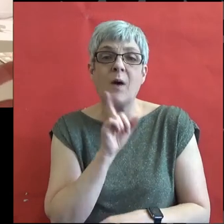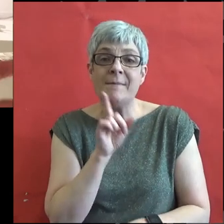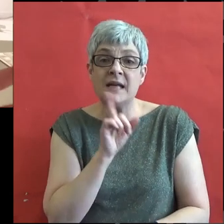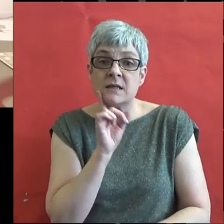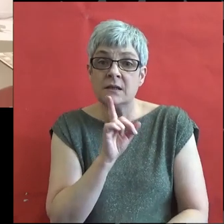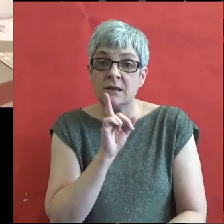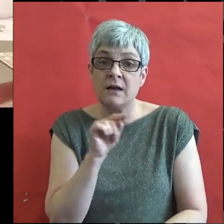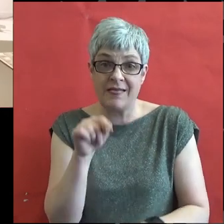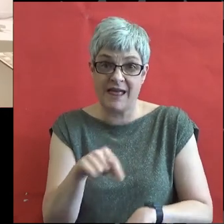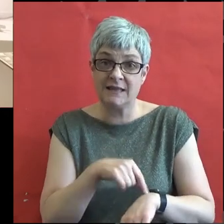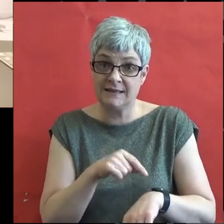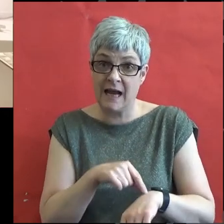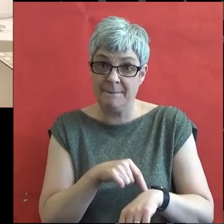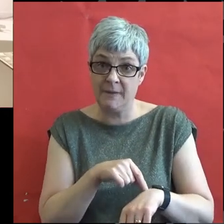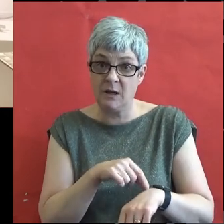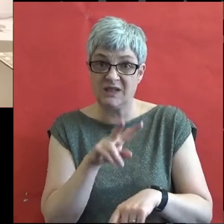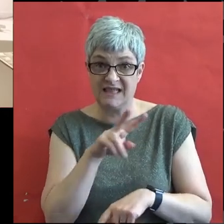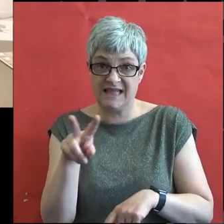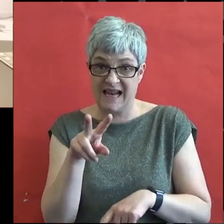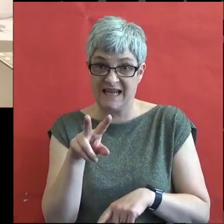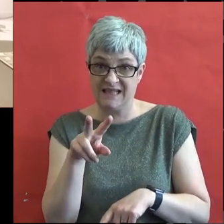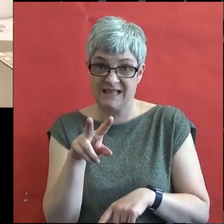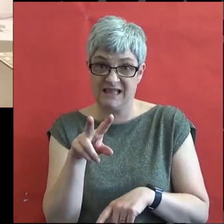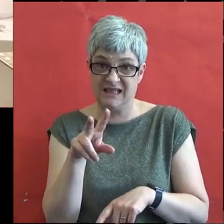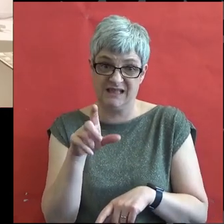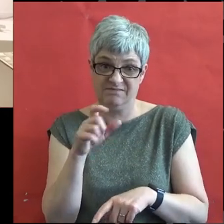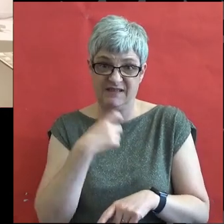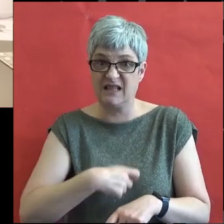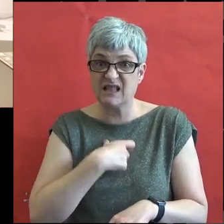that time were second-class citizens, sadly.